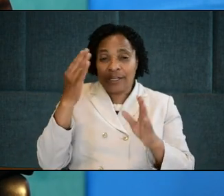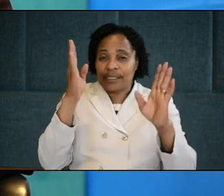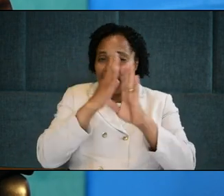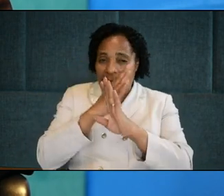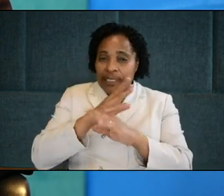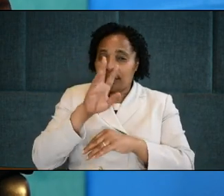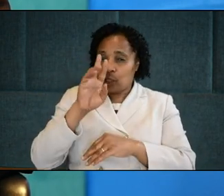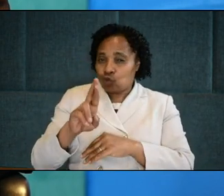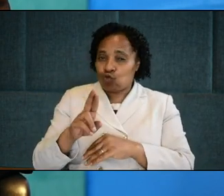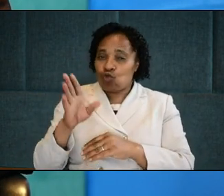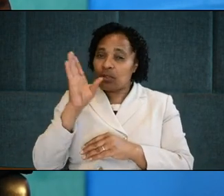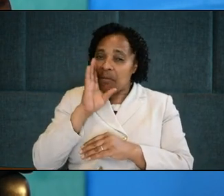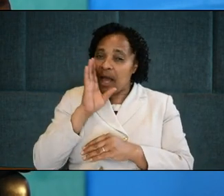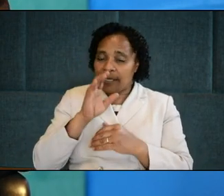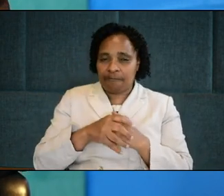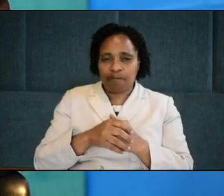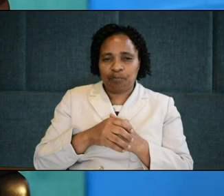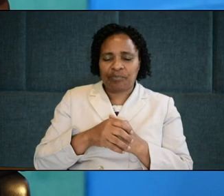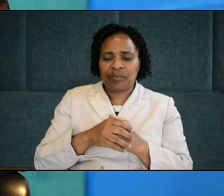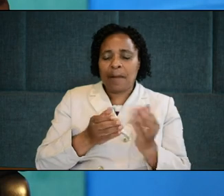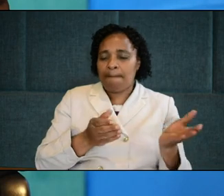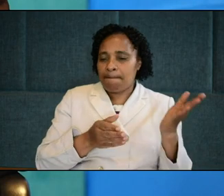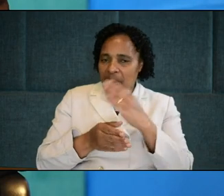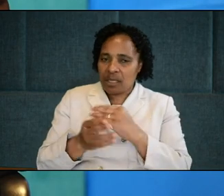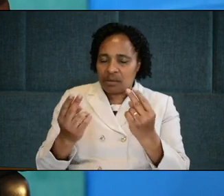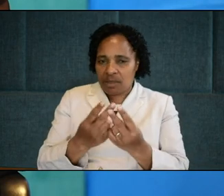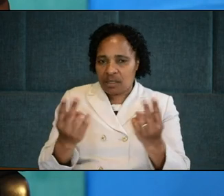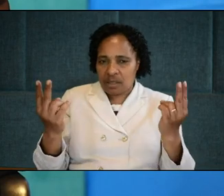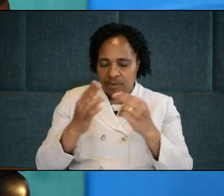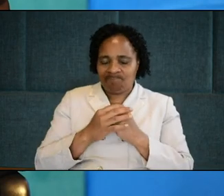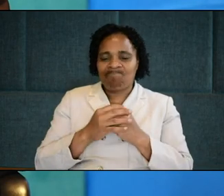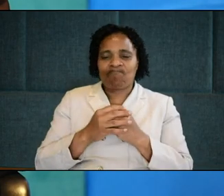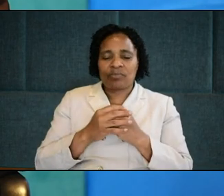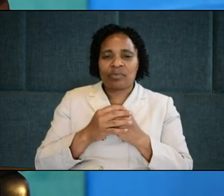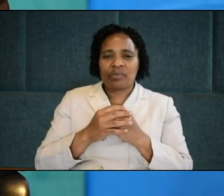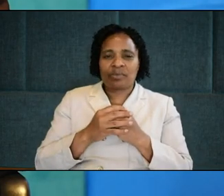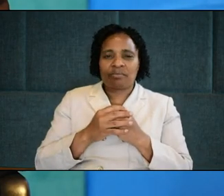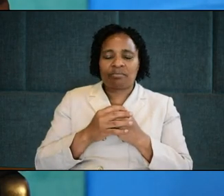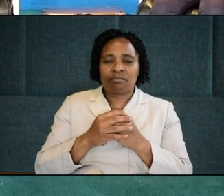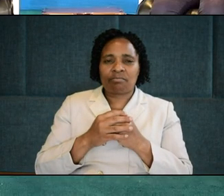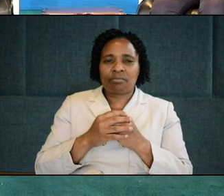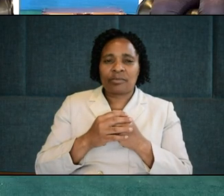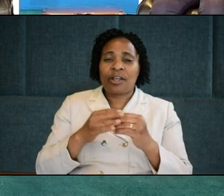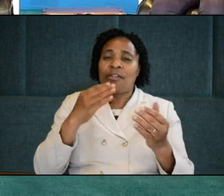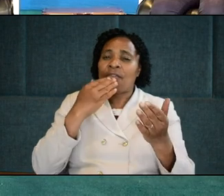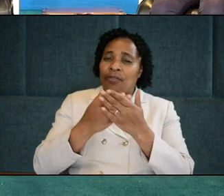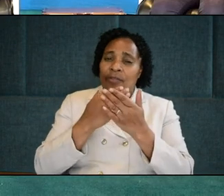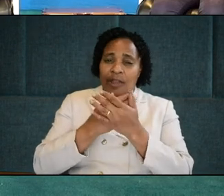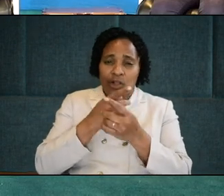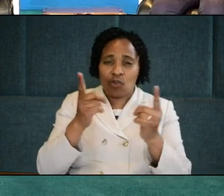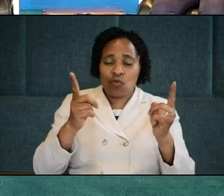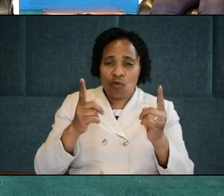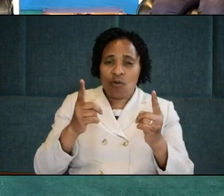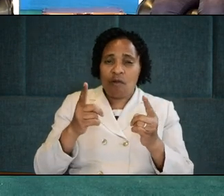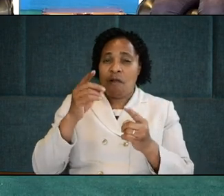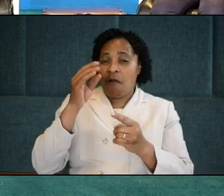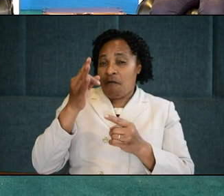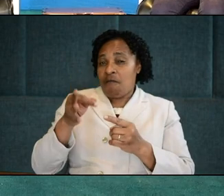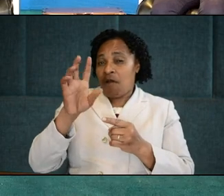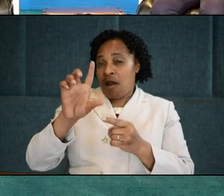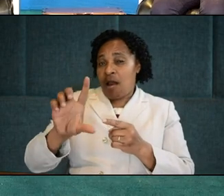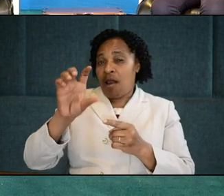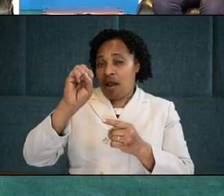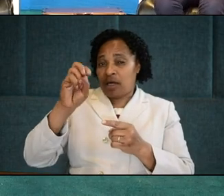spies. Now I'd like to take it back to the panelist instructor. Thank you. Thanks, Flex, for sharing